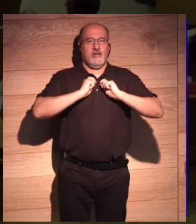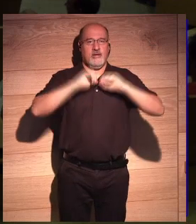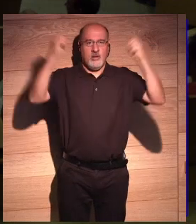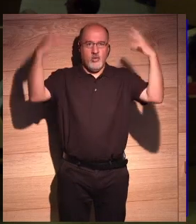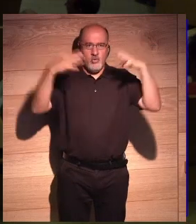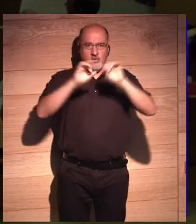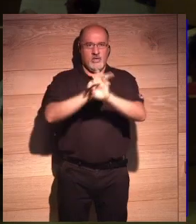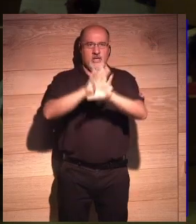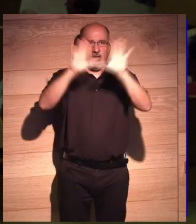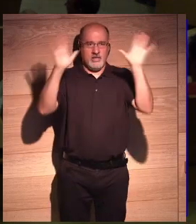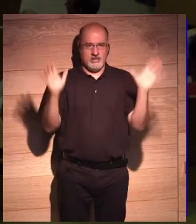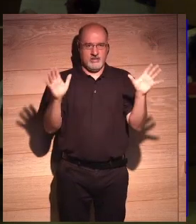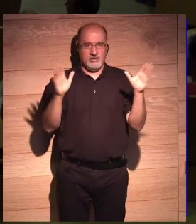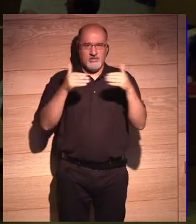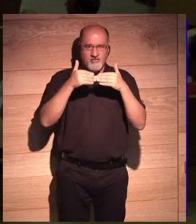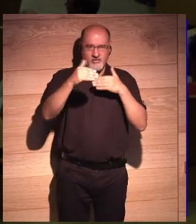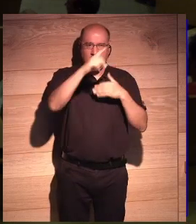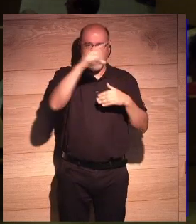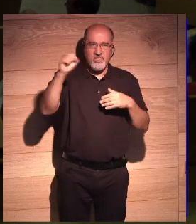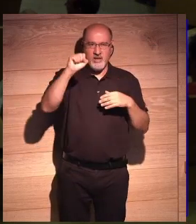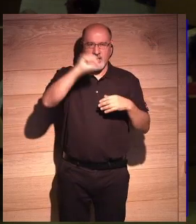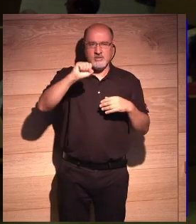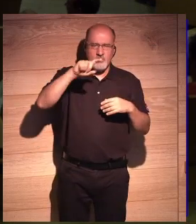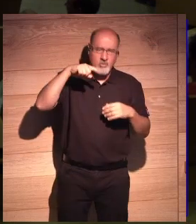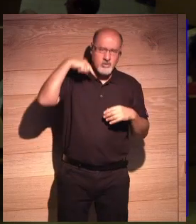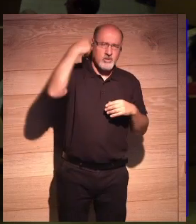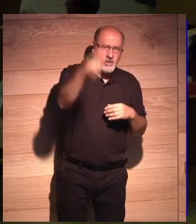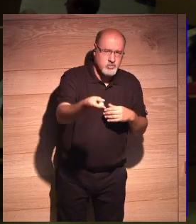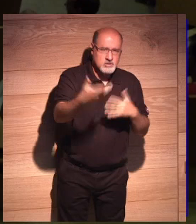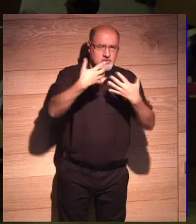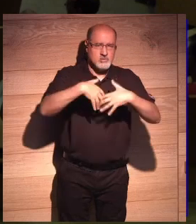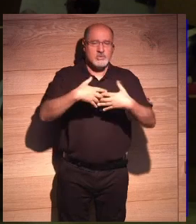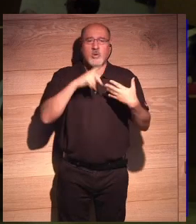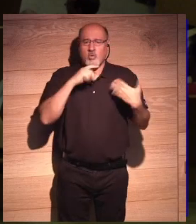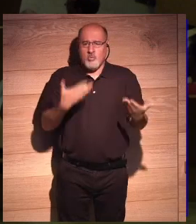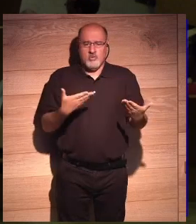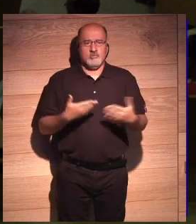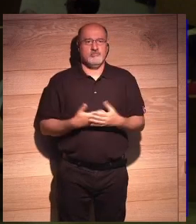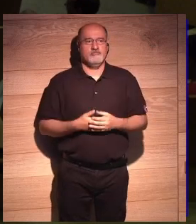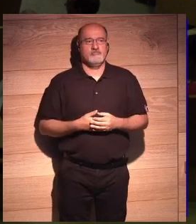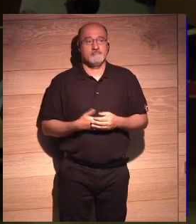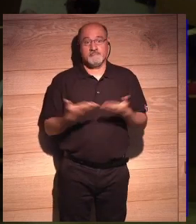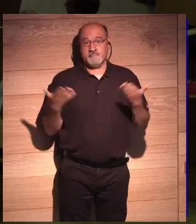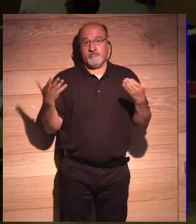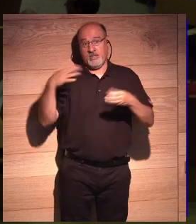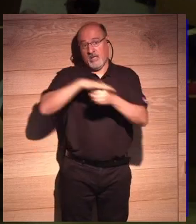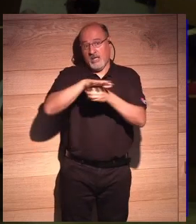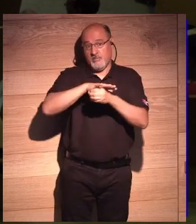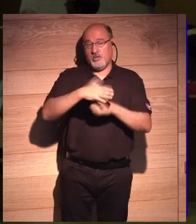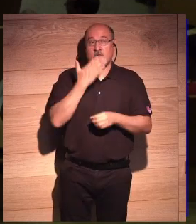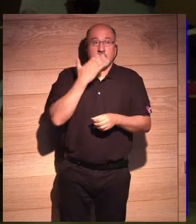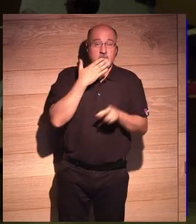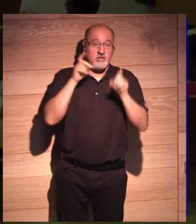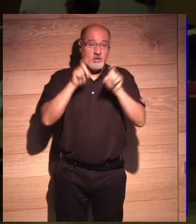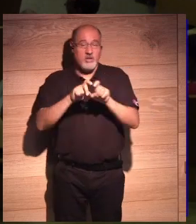that you could shed some light telling us how you imagine this entertainment industry or education industry